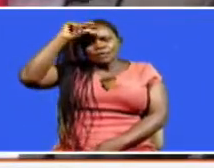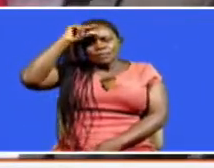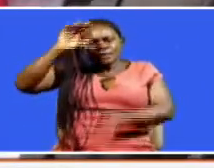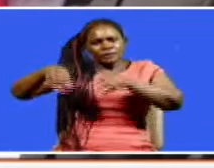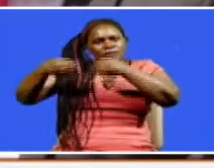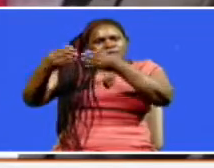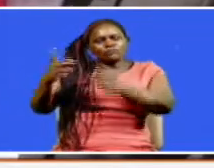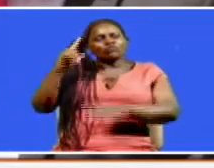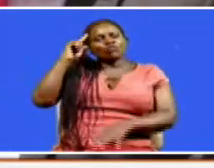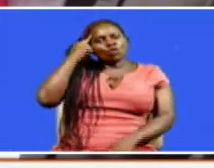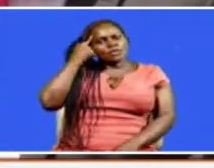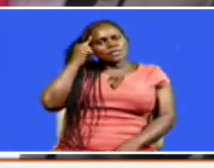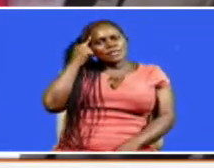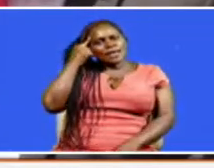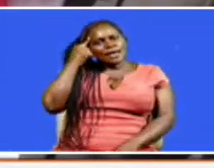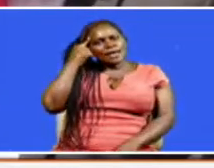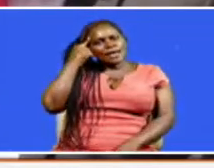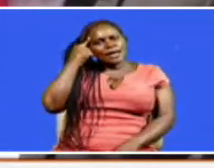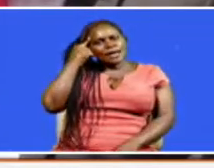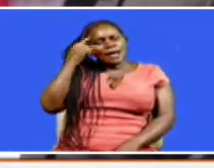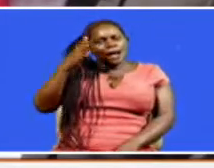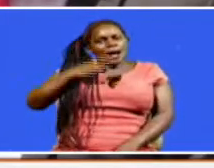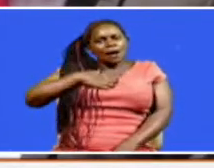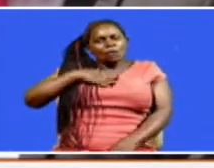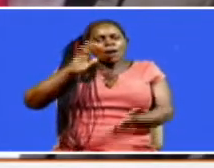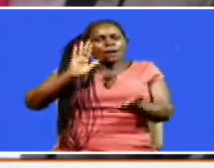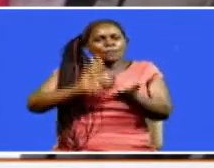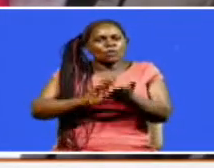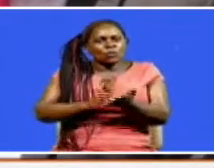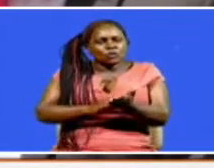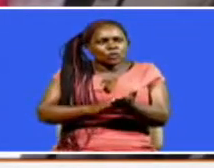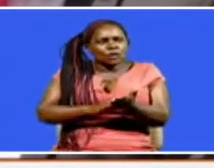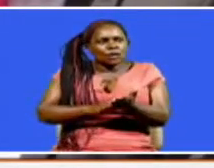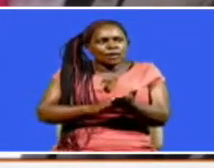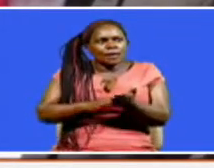to consider as our proposals. I know we said